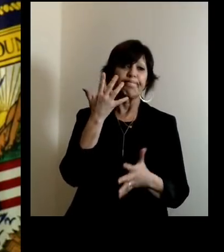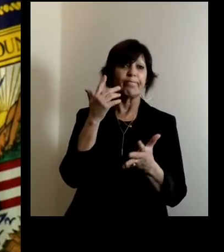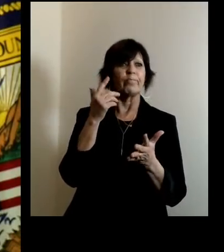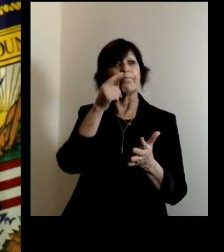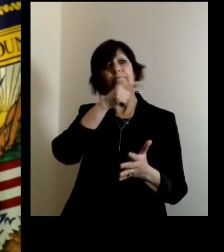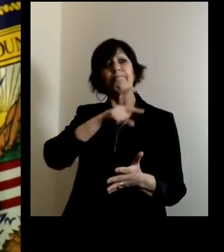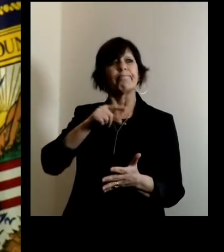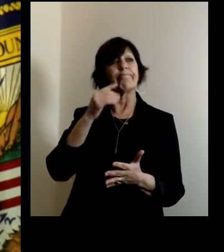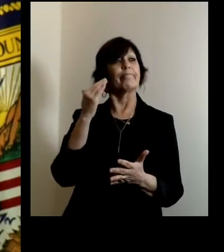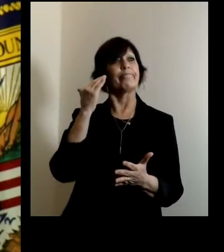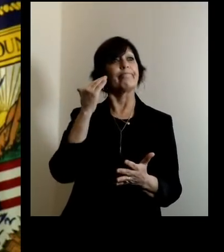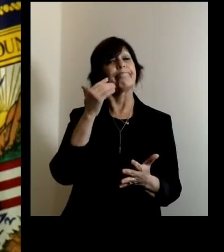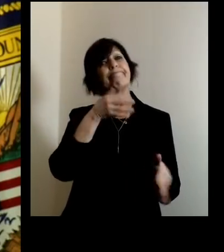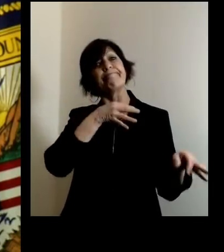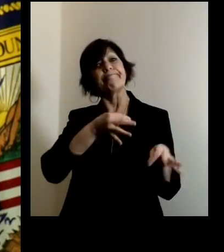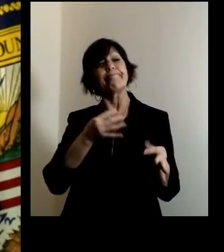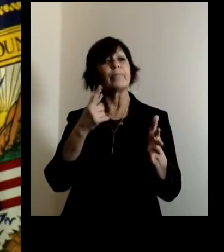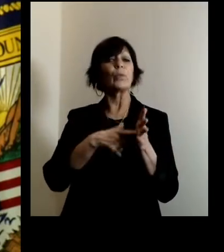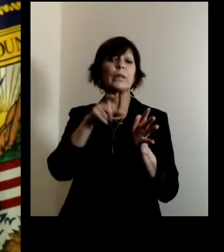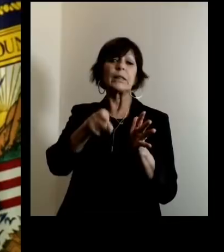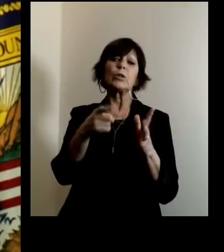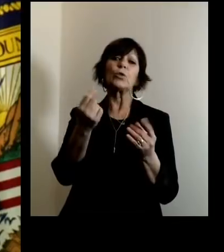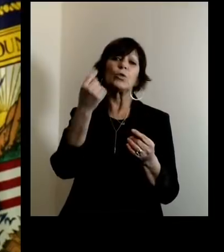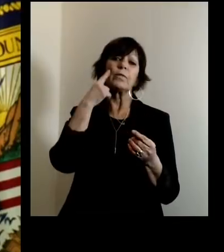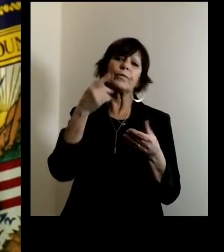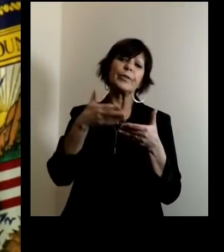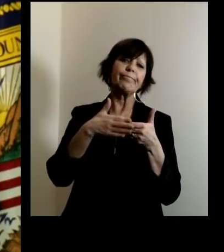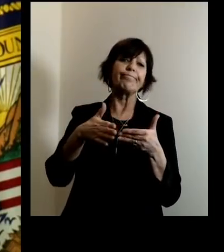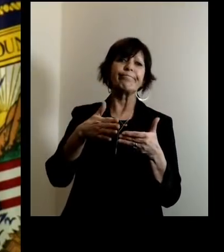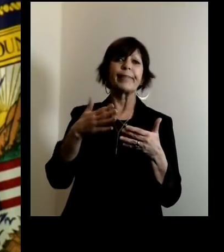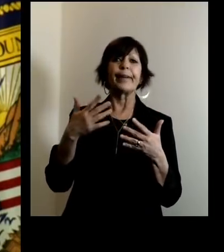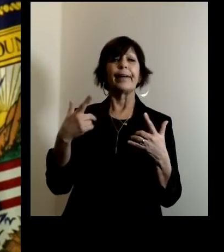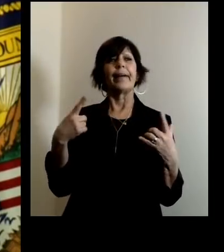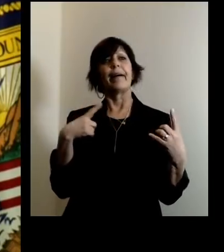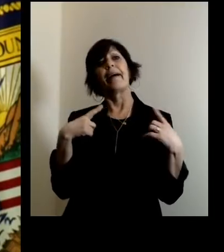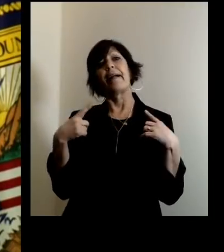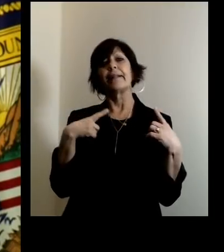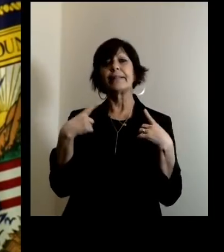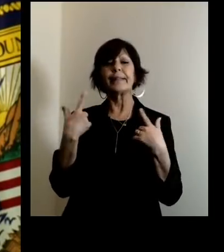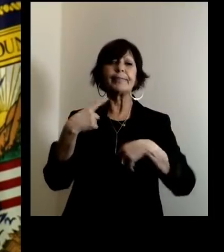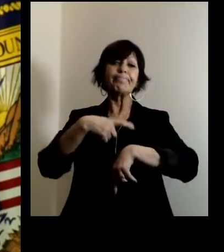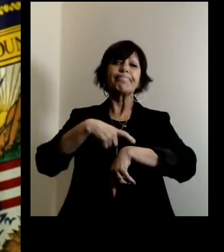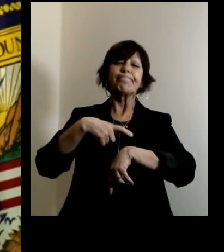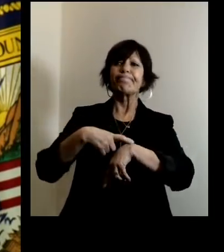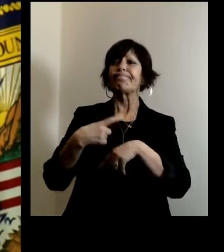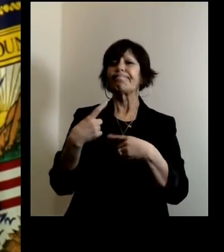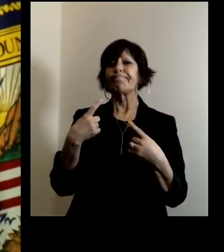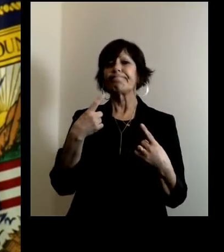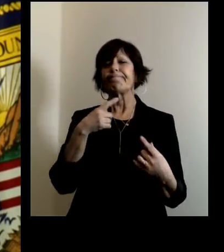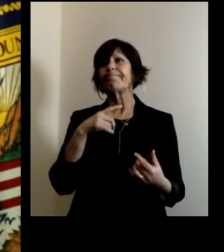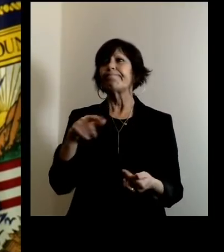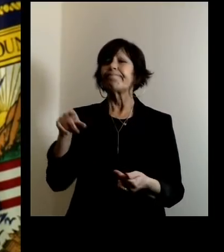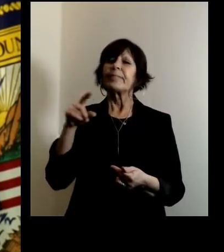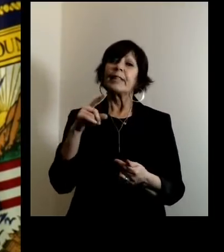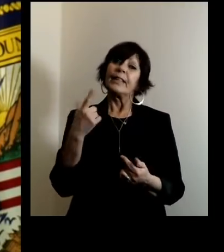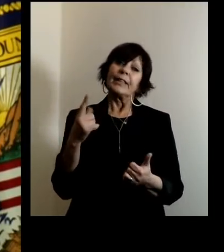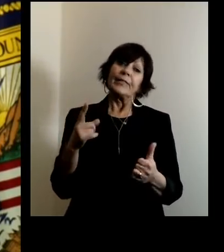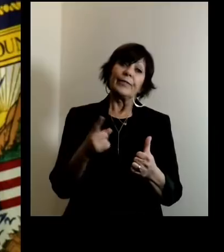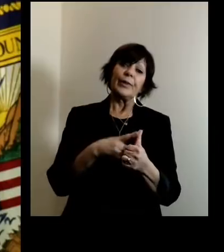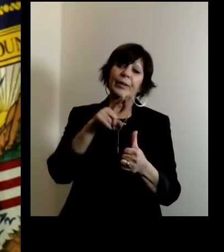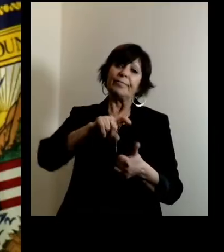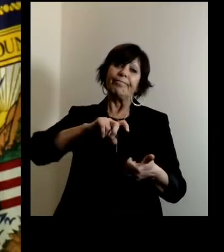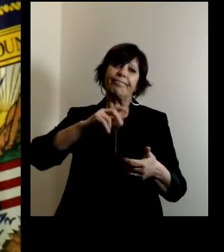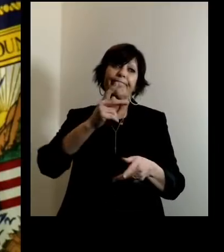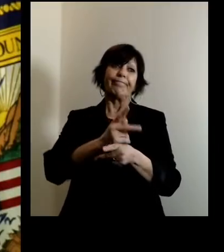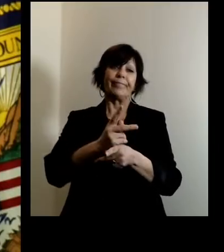we begin this holiday season in a spirit of working together as Americans to address what is, of course, the issue of